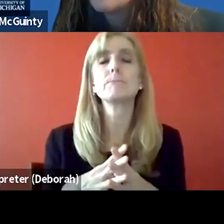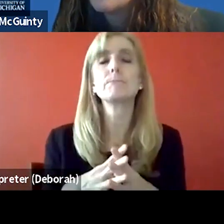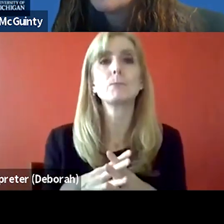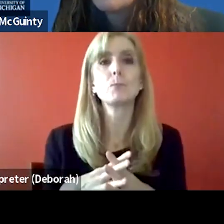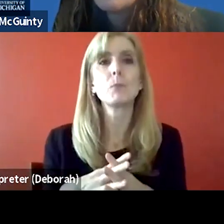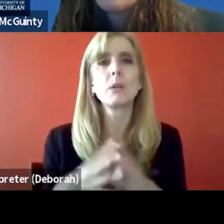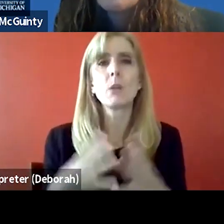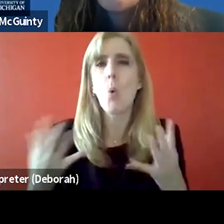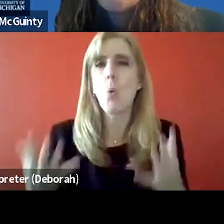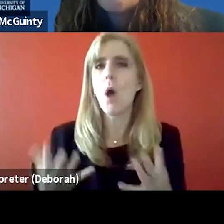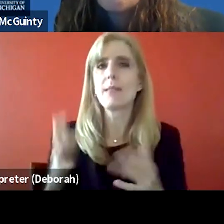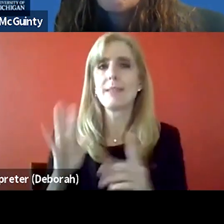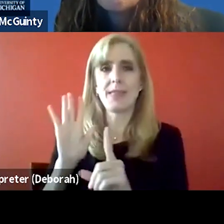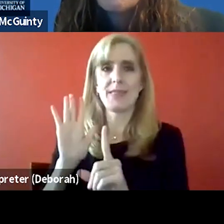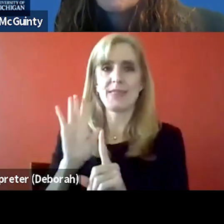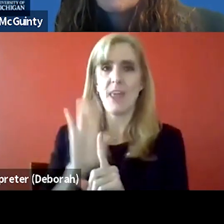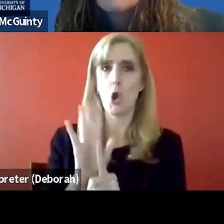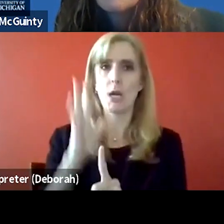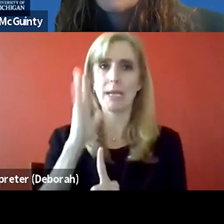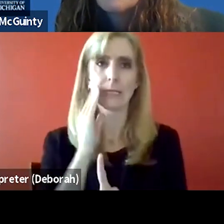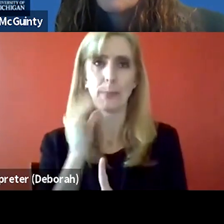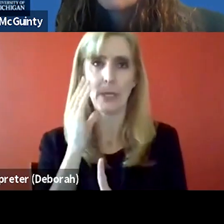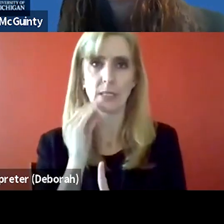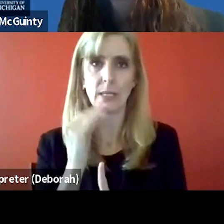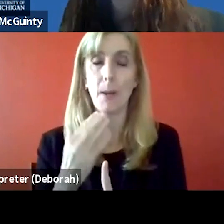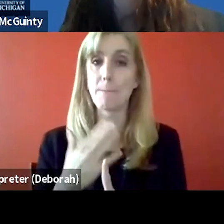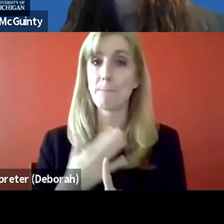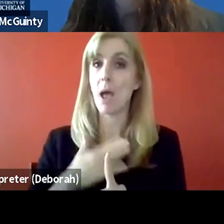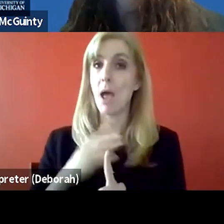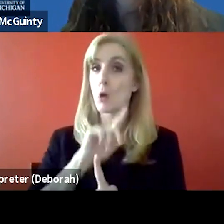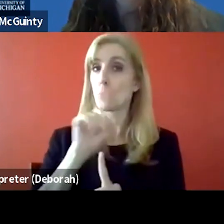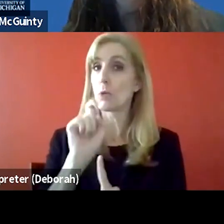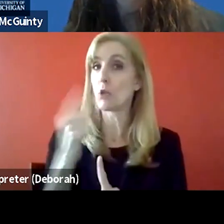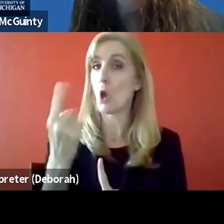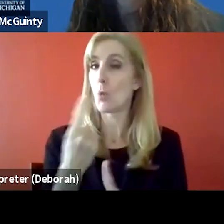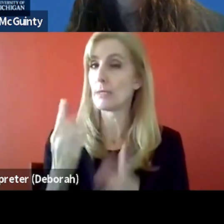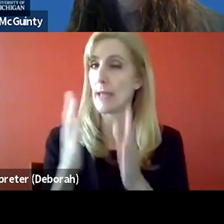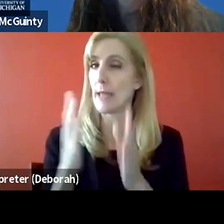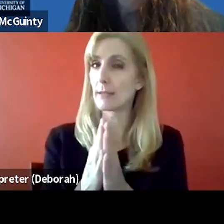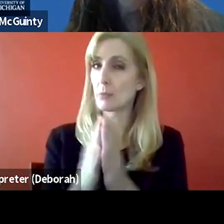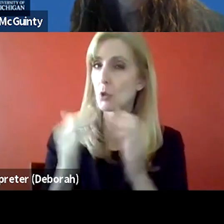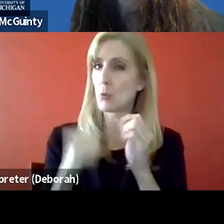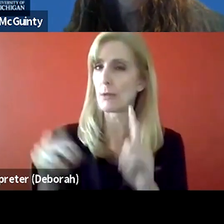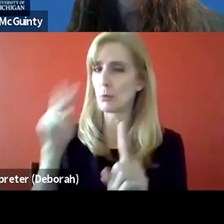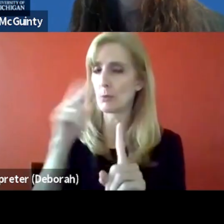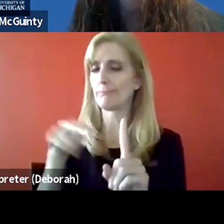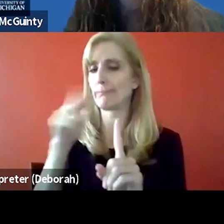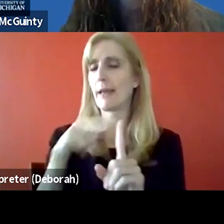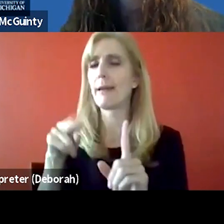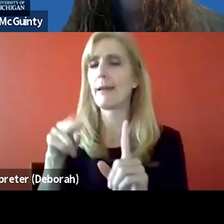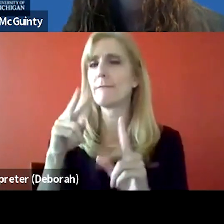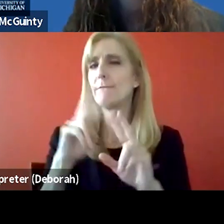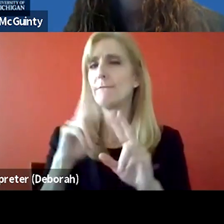what they're experiencing. The question I always ask someone when we're trying to evaluate what types of accommodations would be effective for